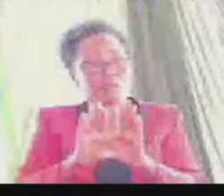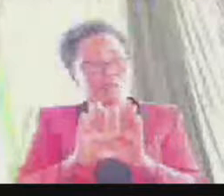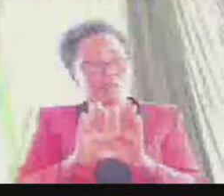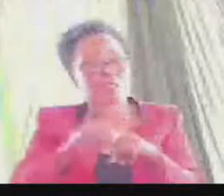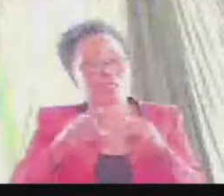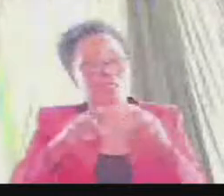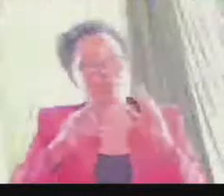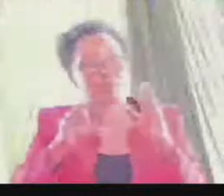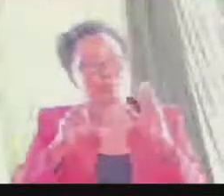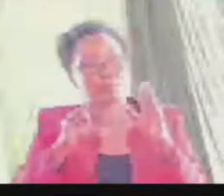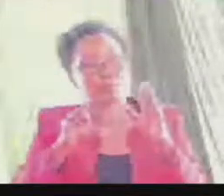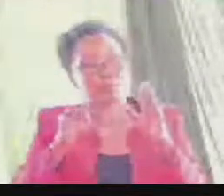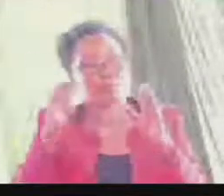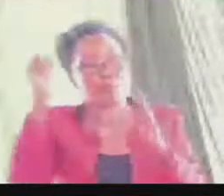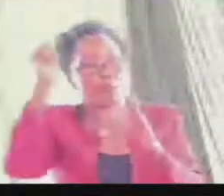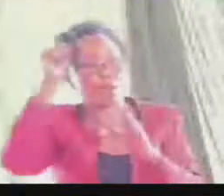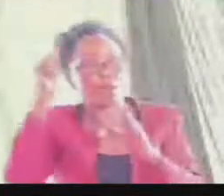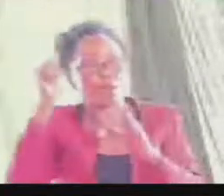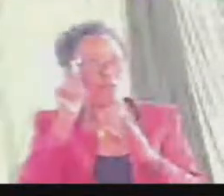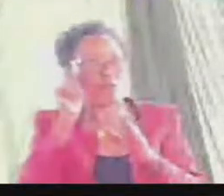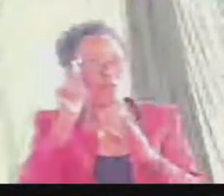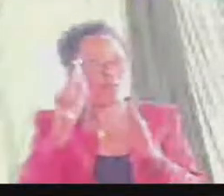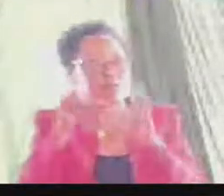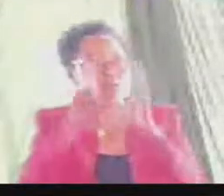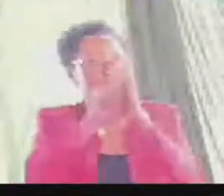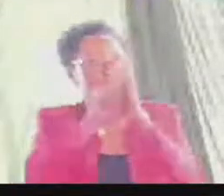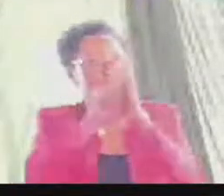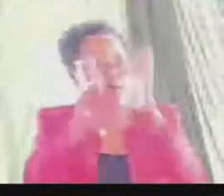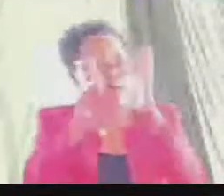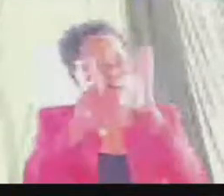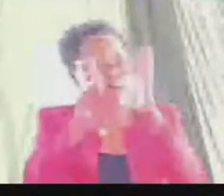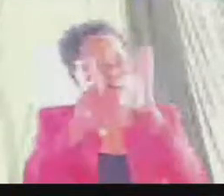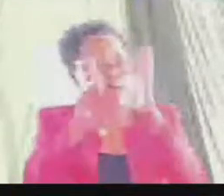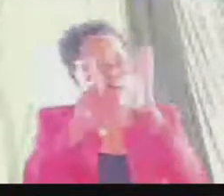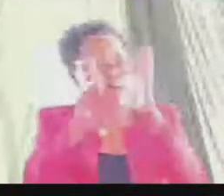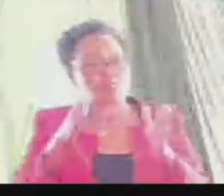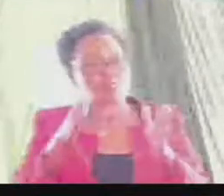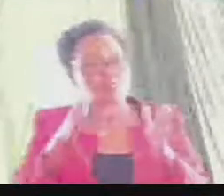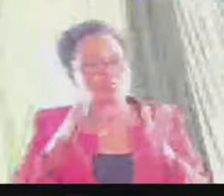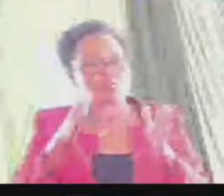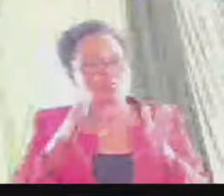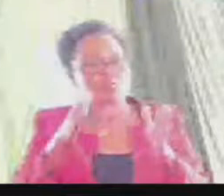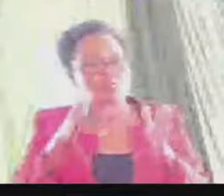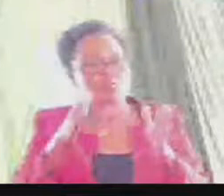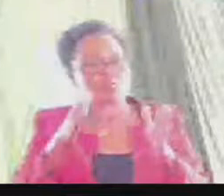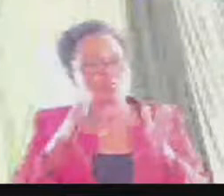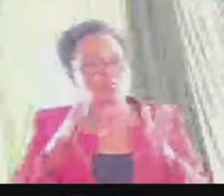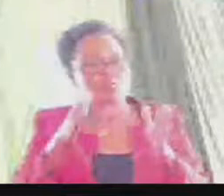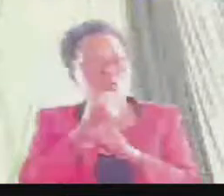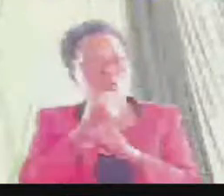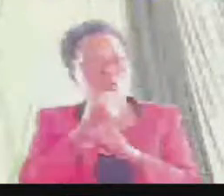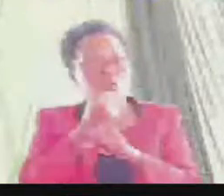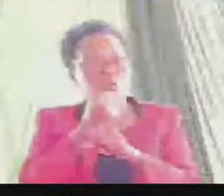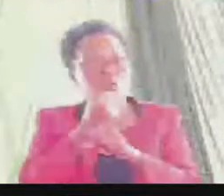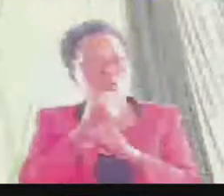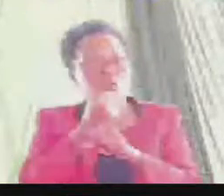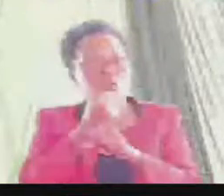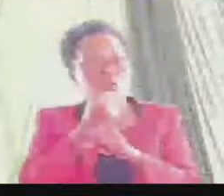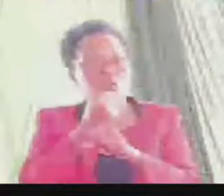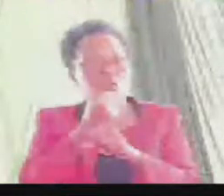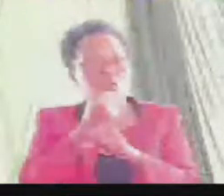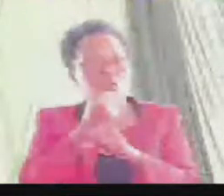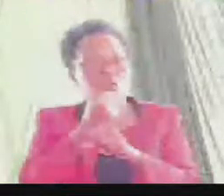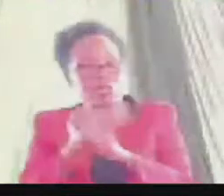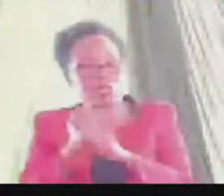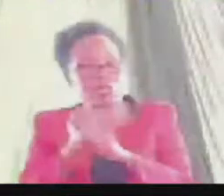that you know how to deal with people, you know how to deal with financial situations.